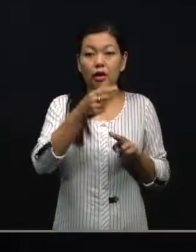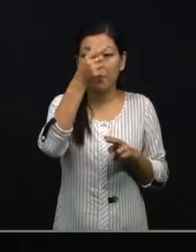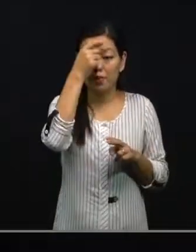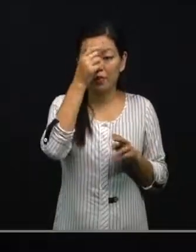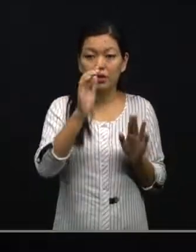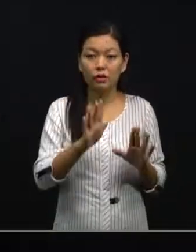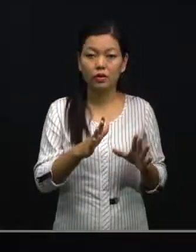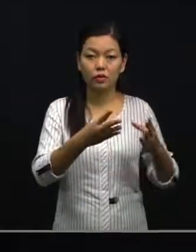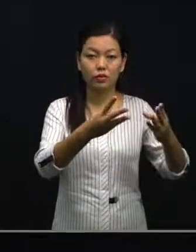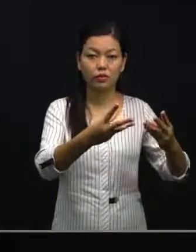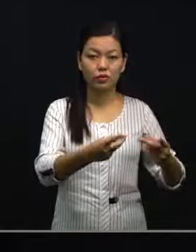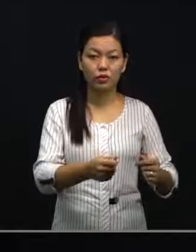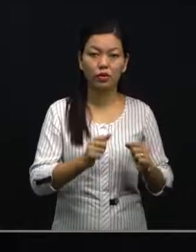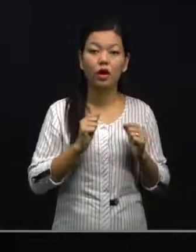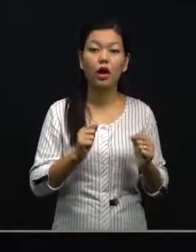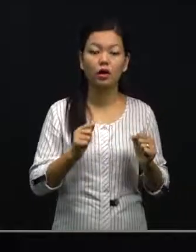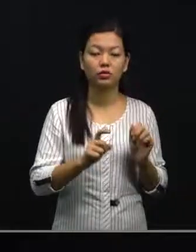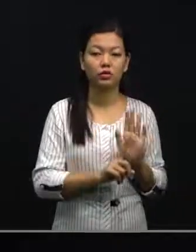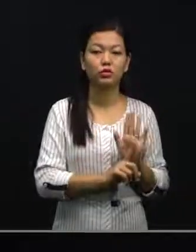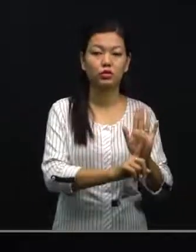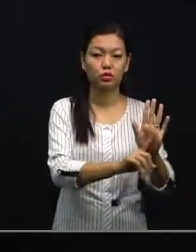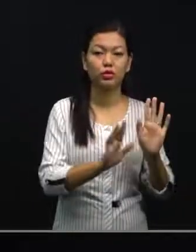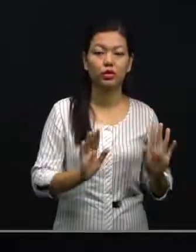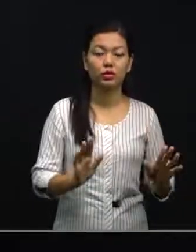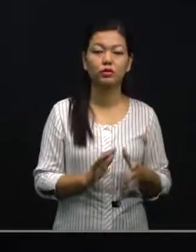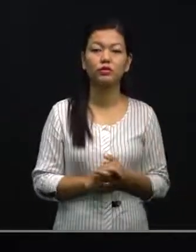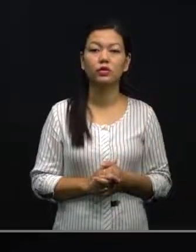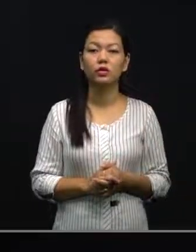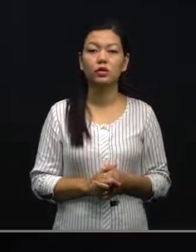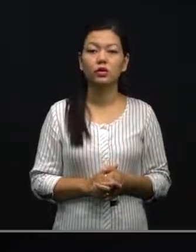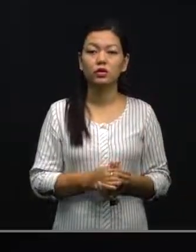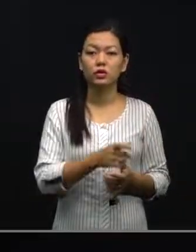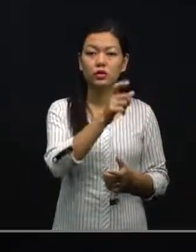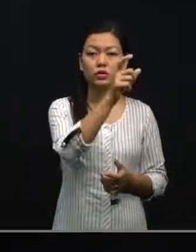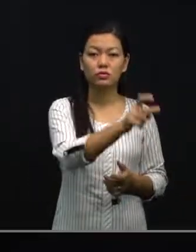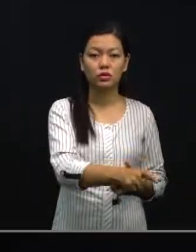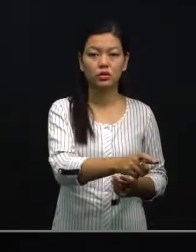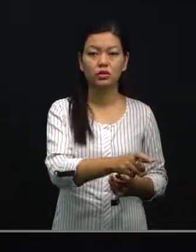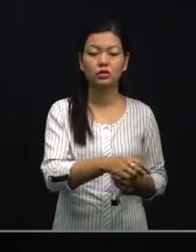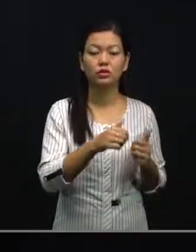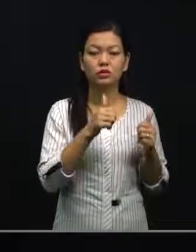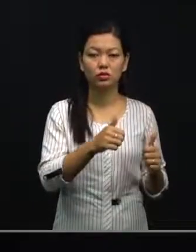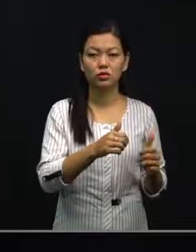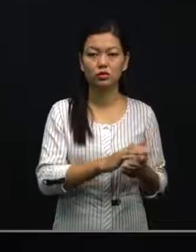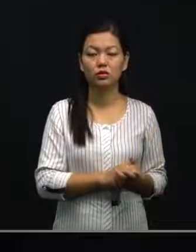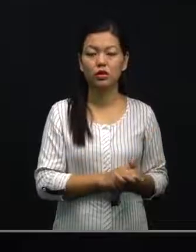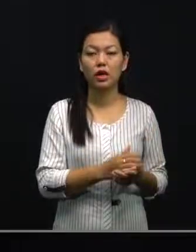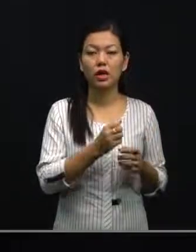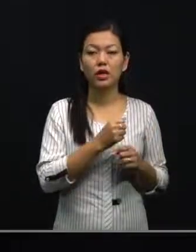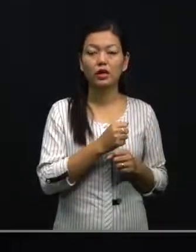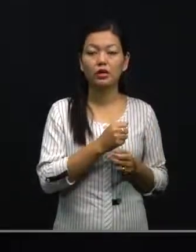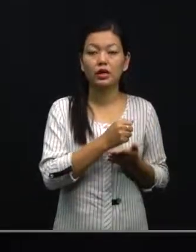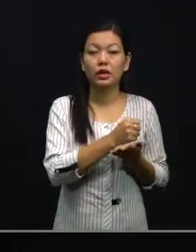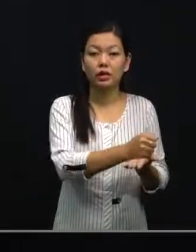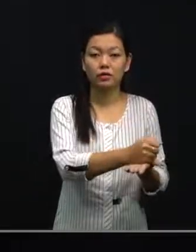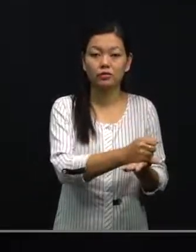offering the Tammany Rising Sun lubricator to the ghost. That itself is giving a very materialistic approach to solving